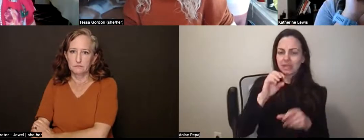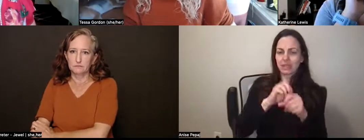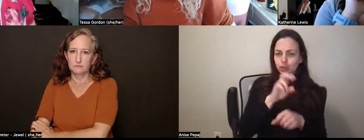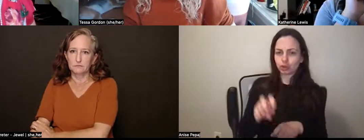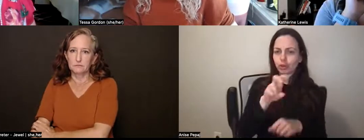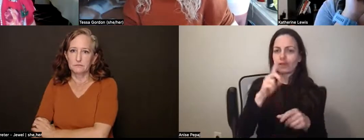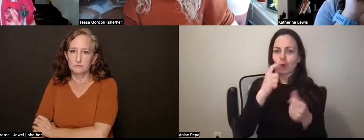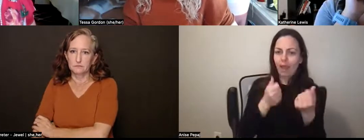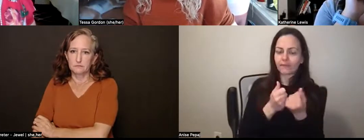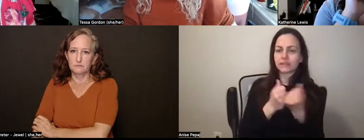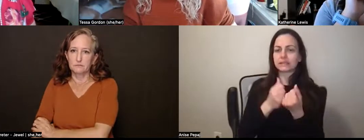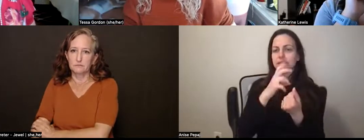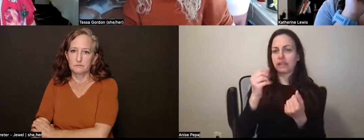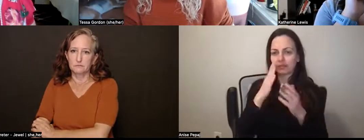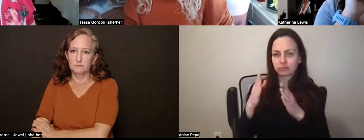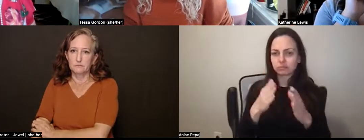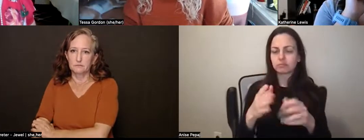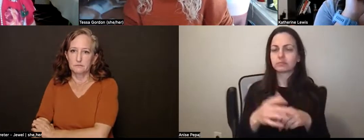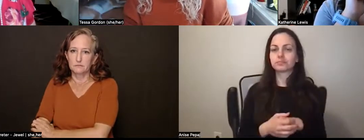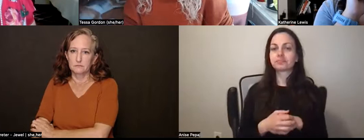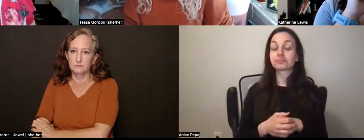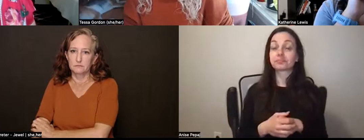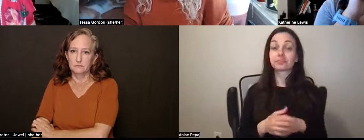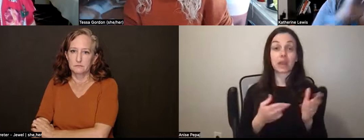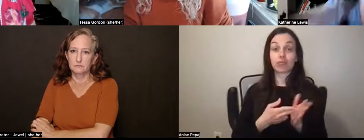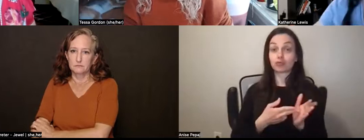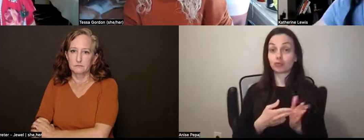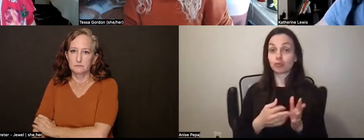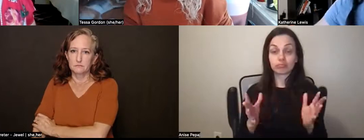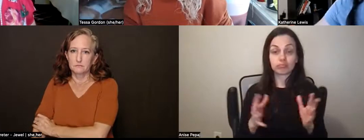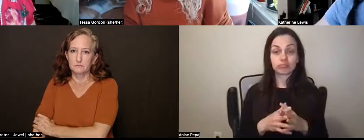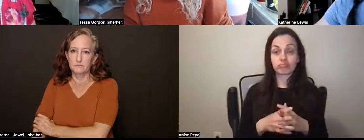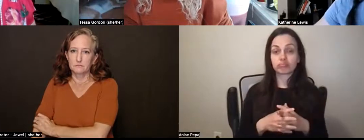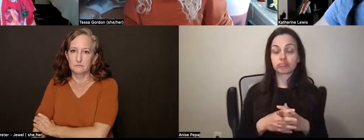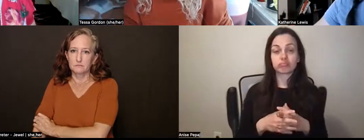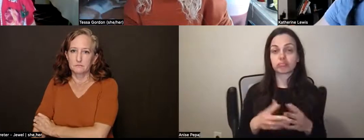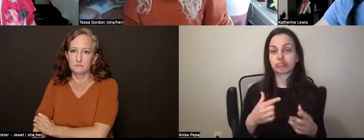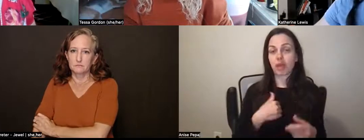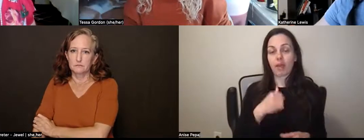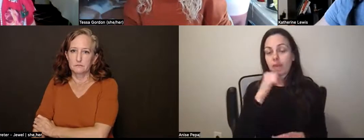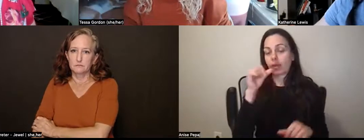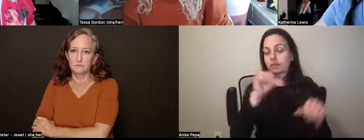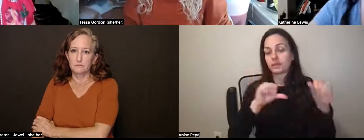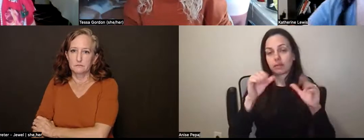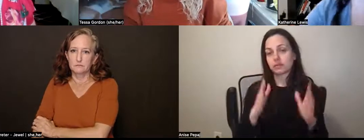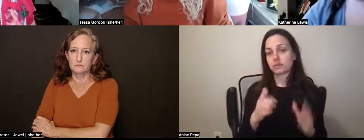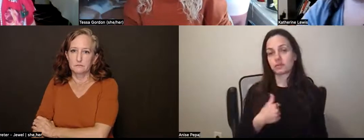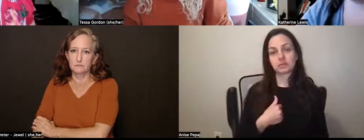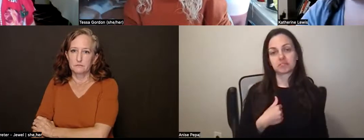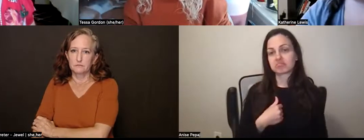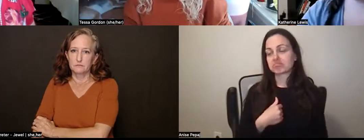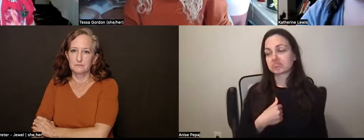and in this walk. And the truth of the matter is, I'm not a scientist. I'm not